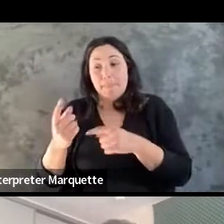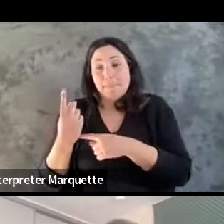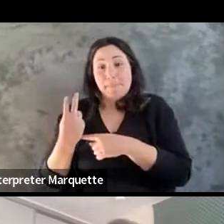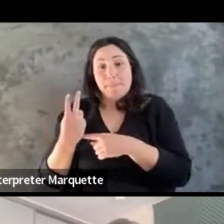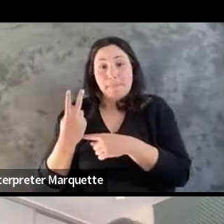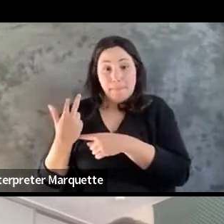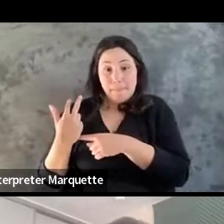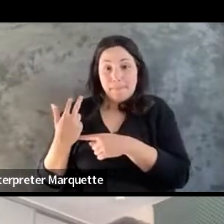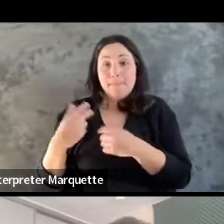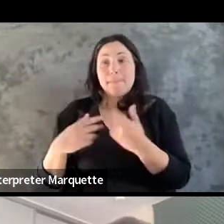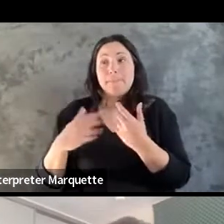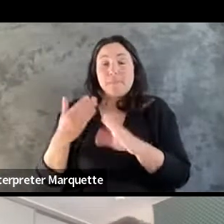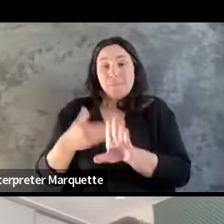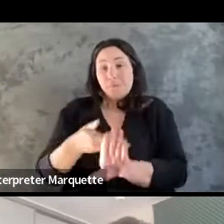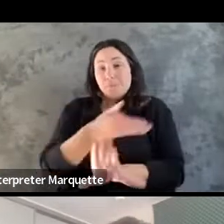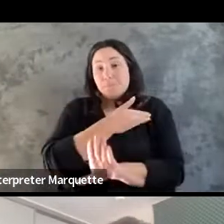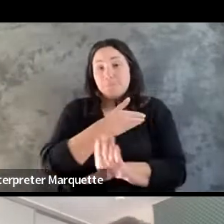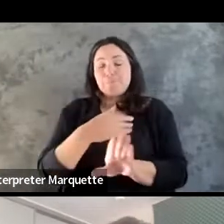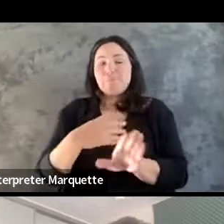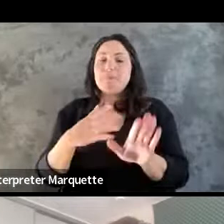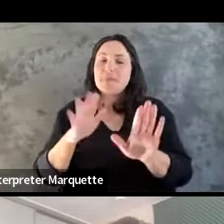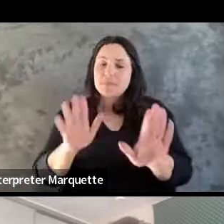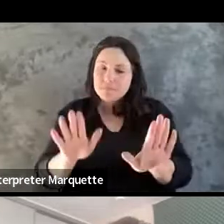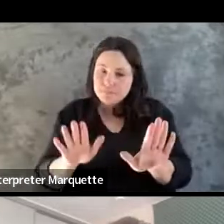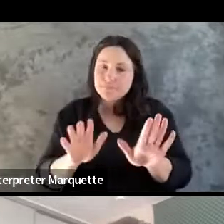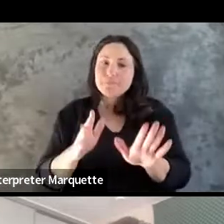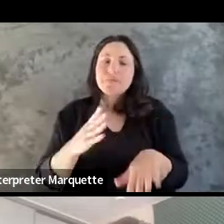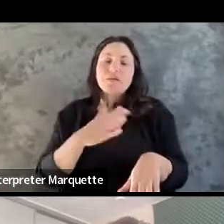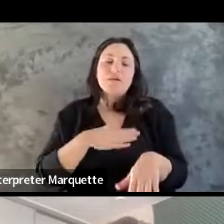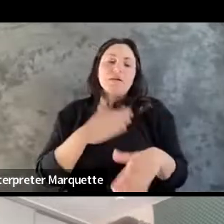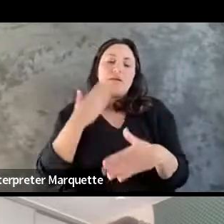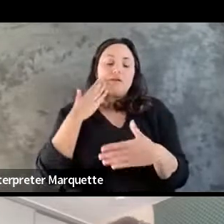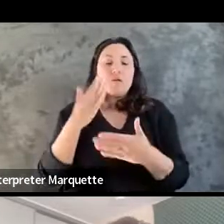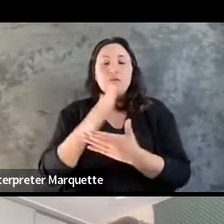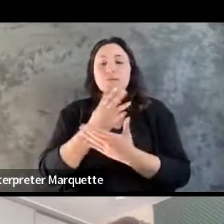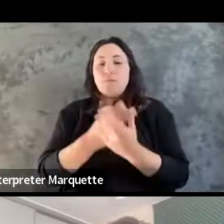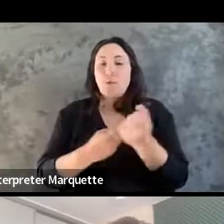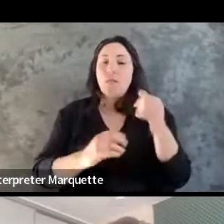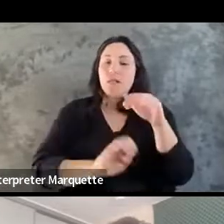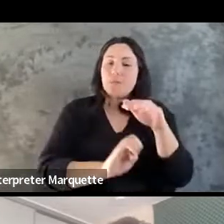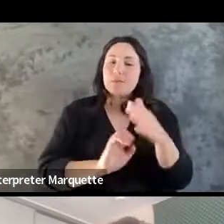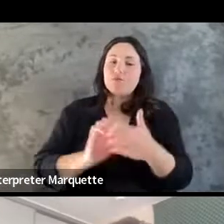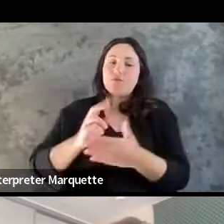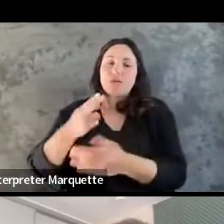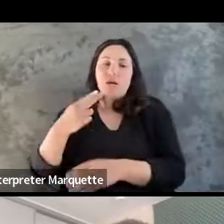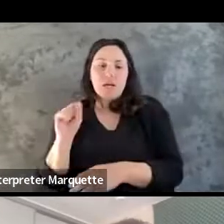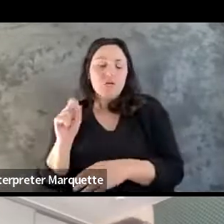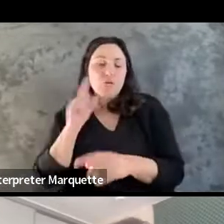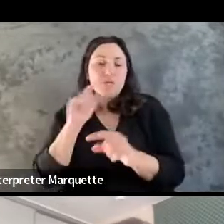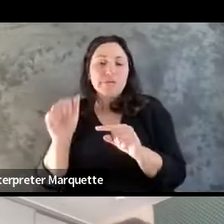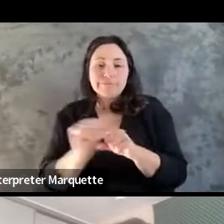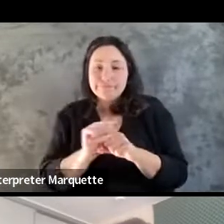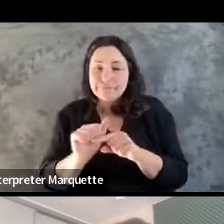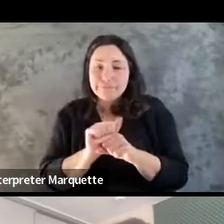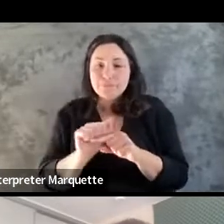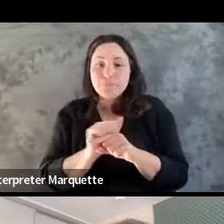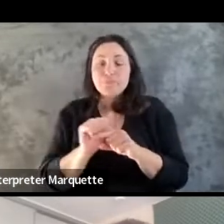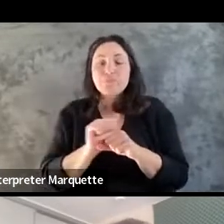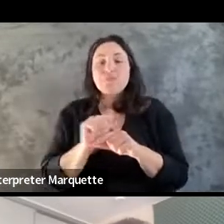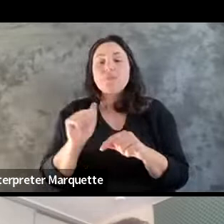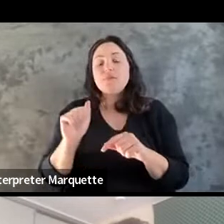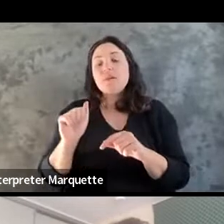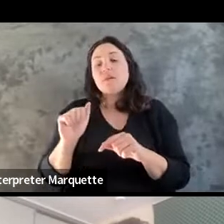that. But please know that both of our campuses, we do ongoing drills with active